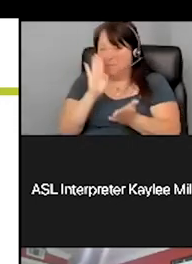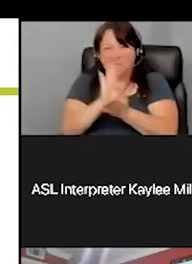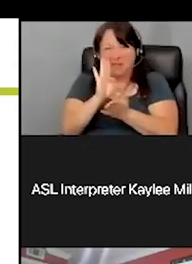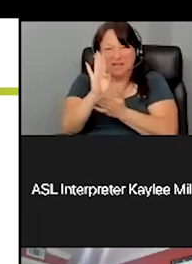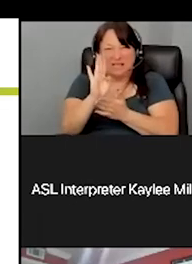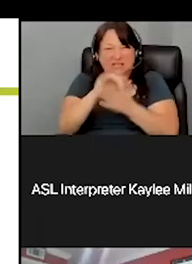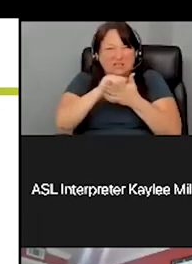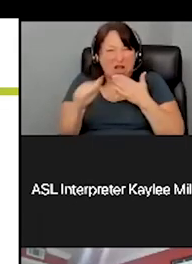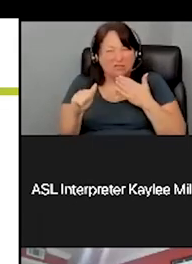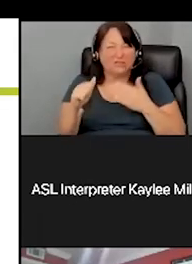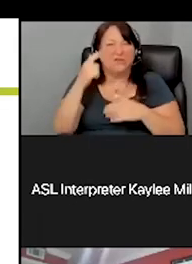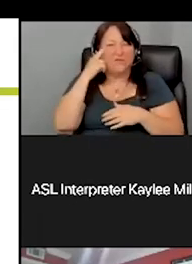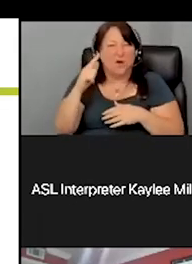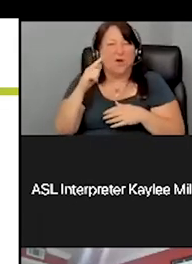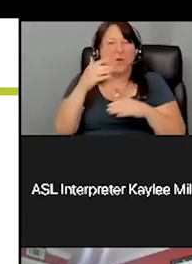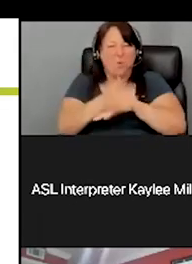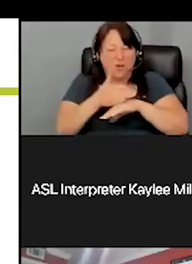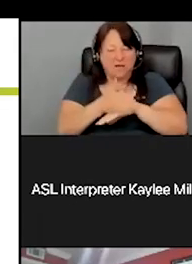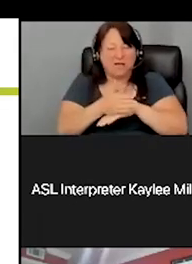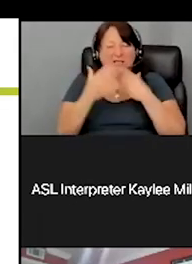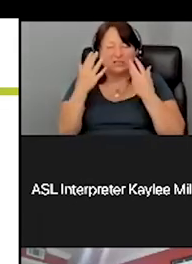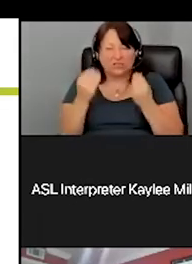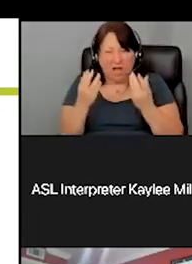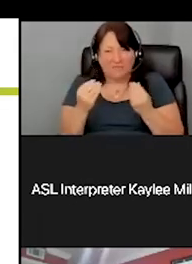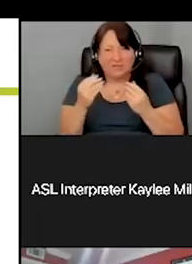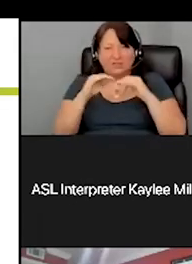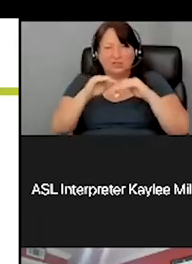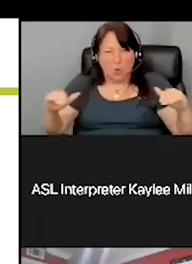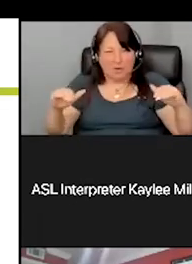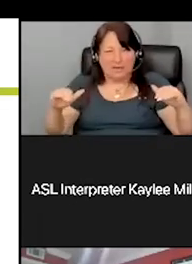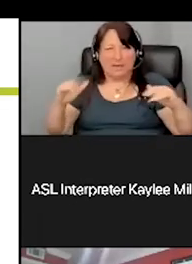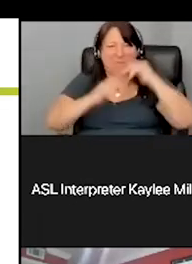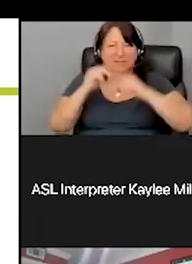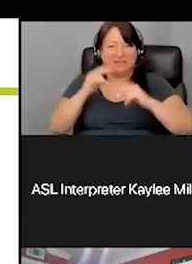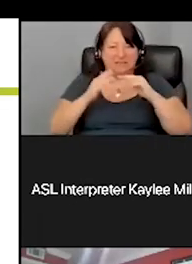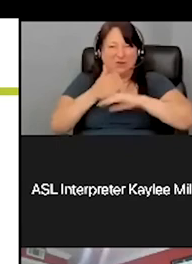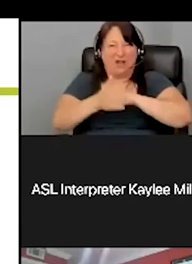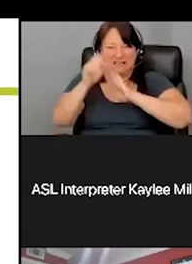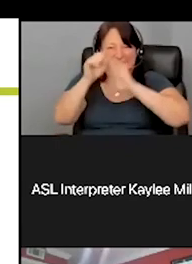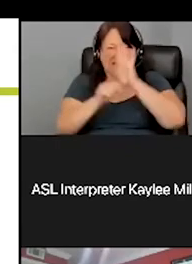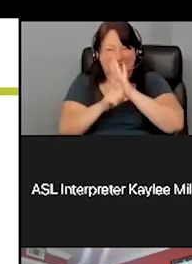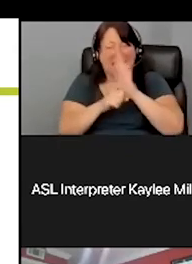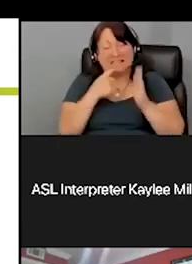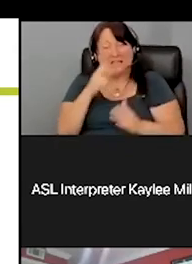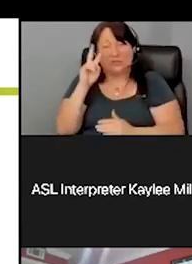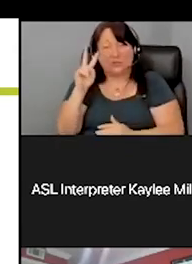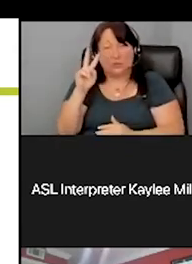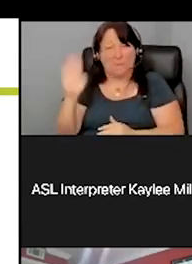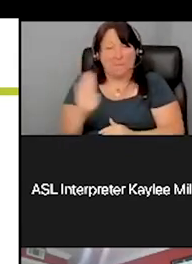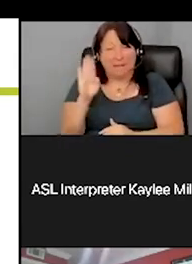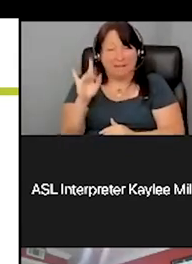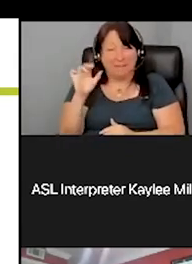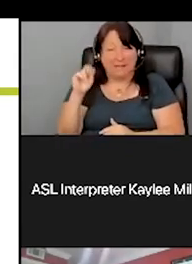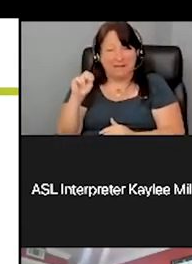into the wood soft story programs across the state. I say $2 billion because it's supposed to give $400 million worth